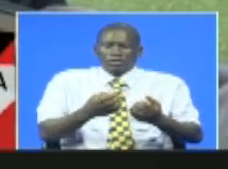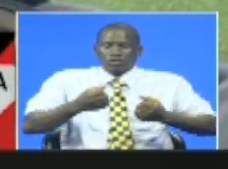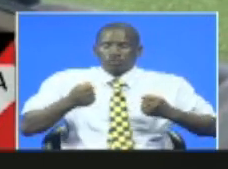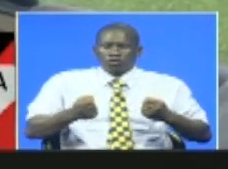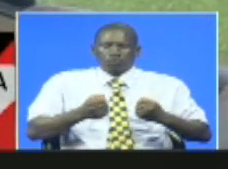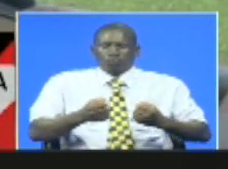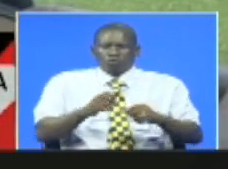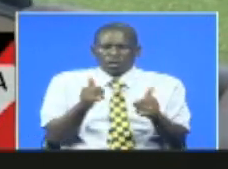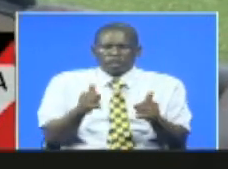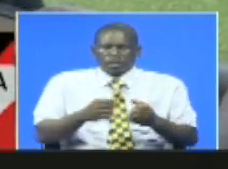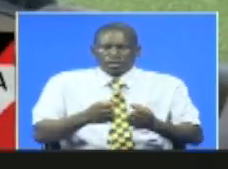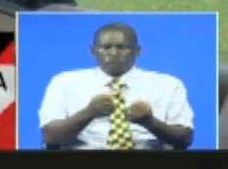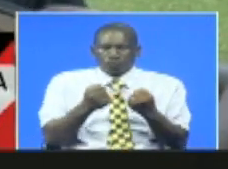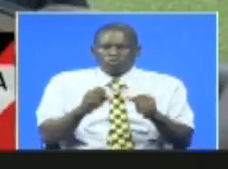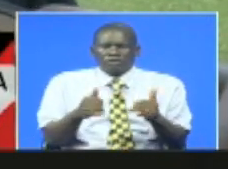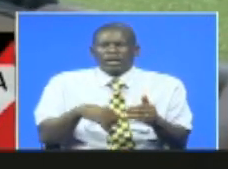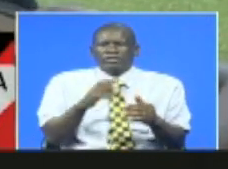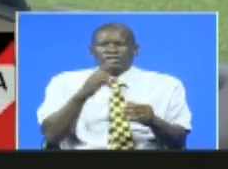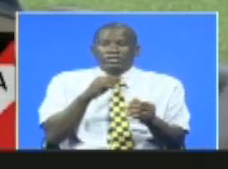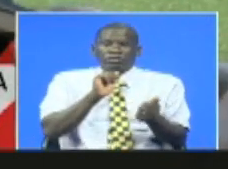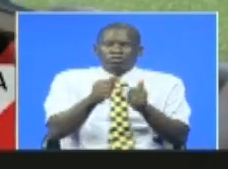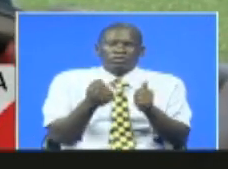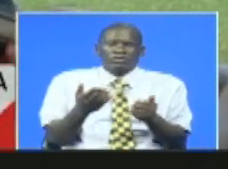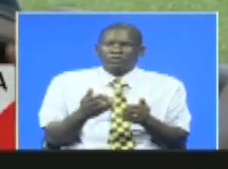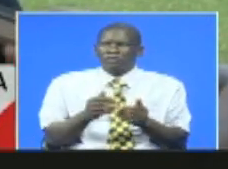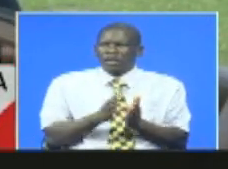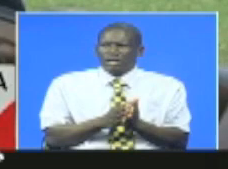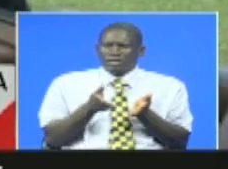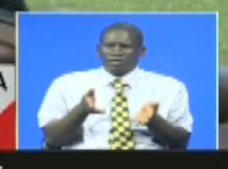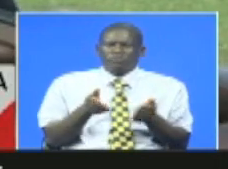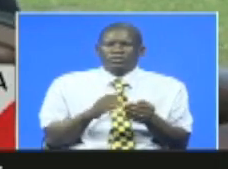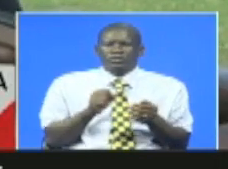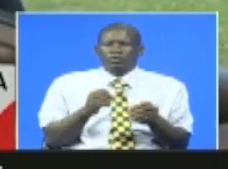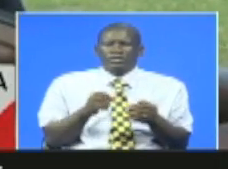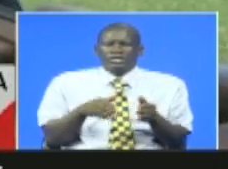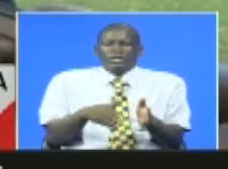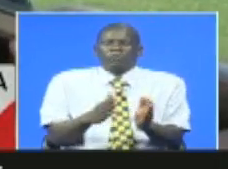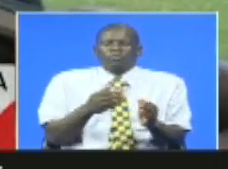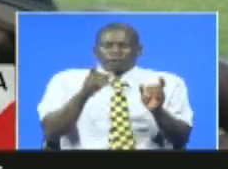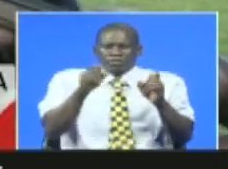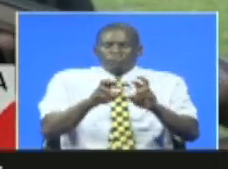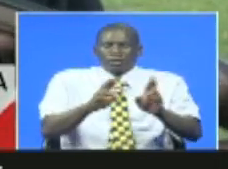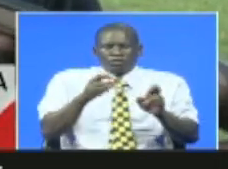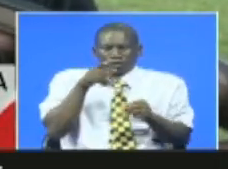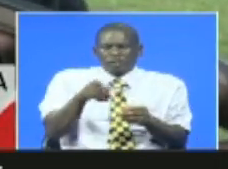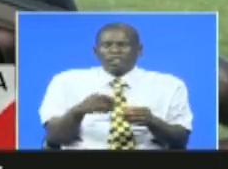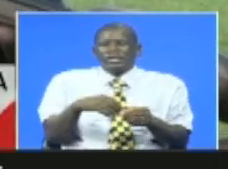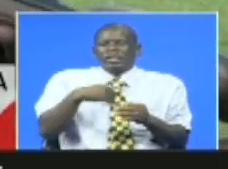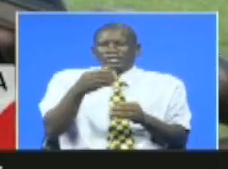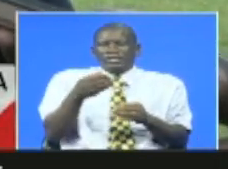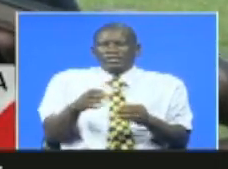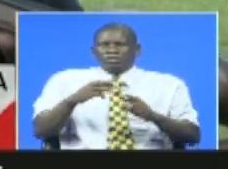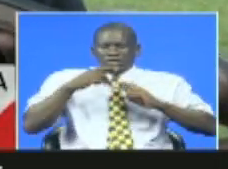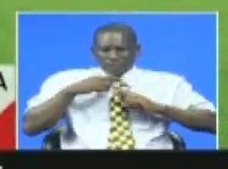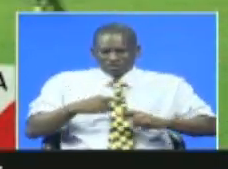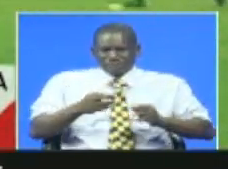It's going to be another tough game. So, you know, we have to be ready for it. The main thing now, obviously, is rest